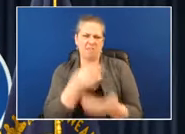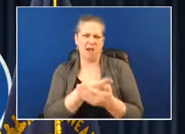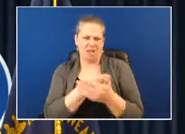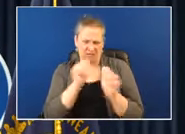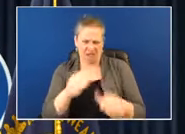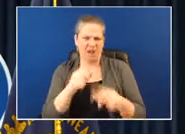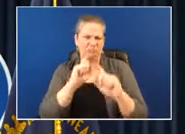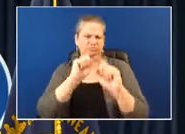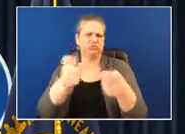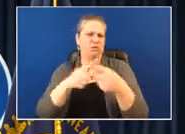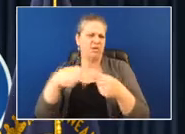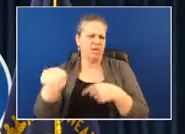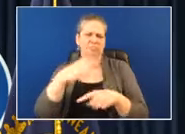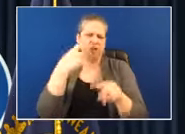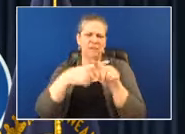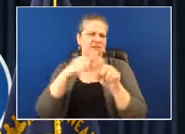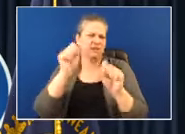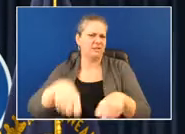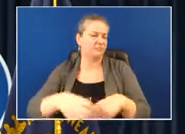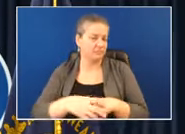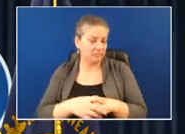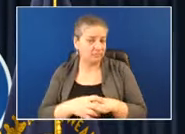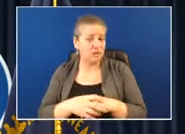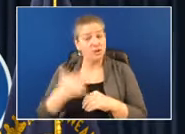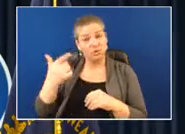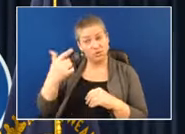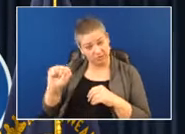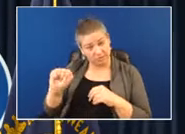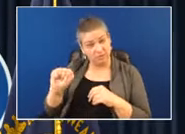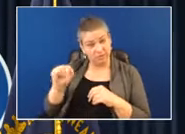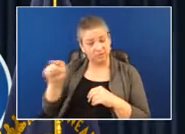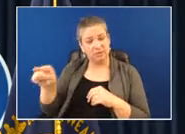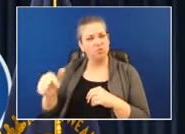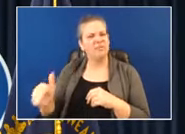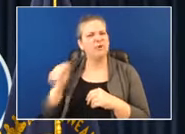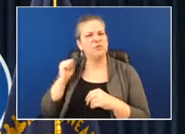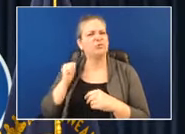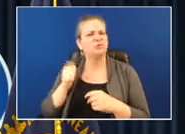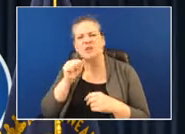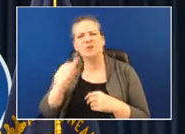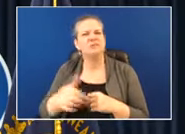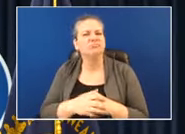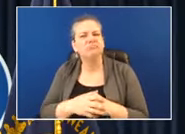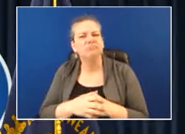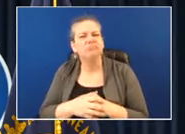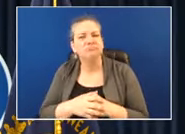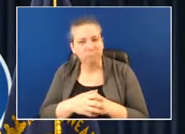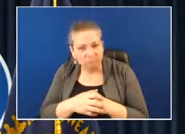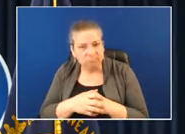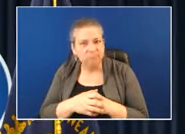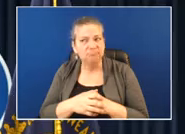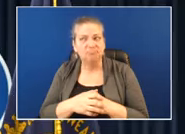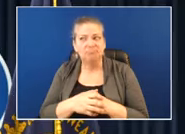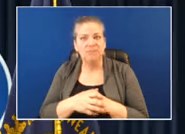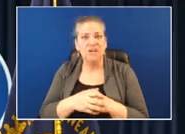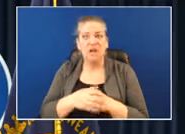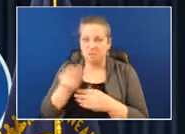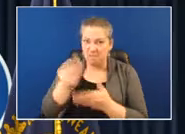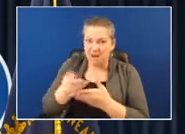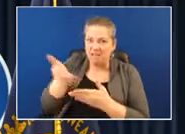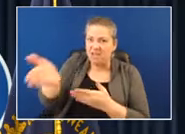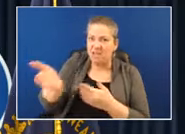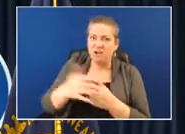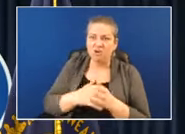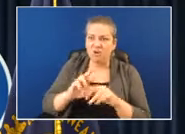much more. The General Assembly refused. It was right there. The dollars were there. It